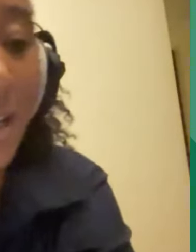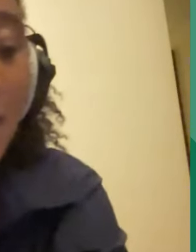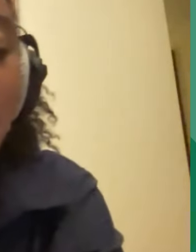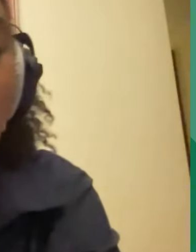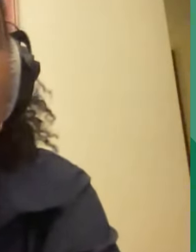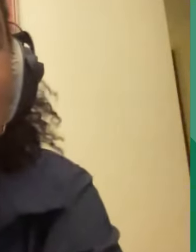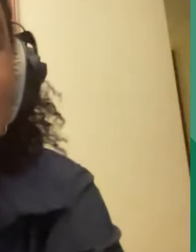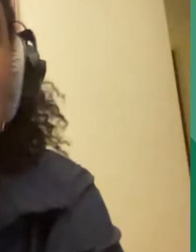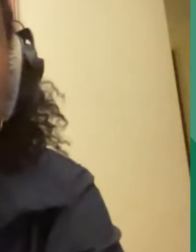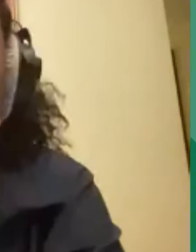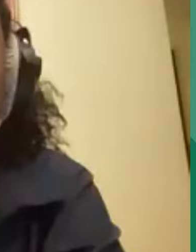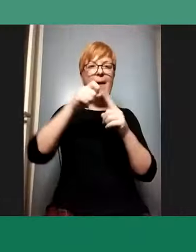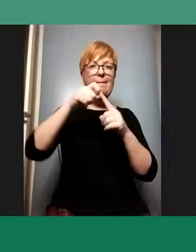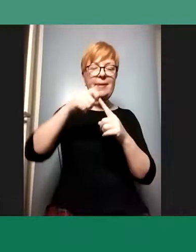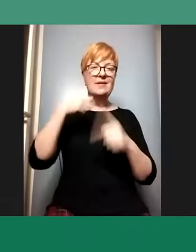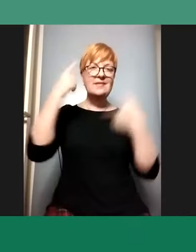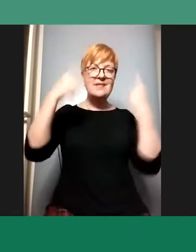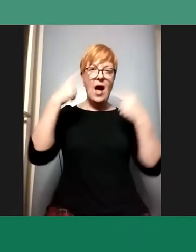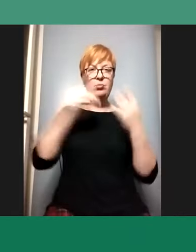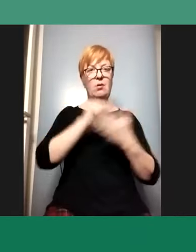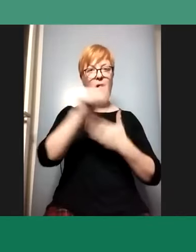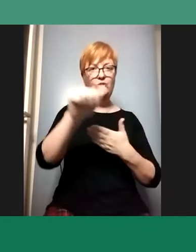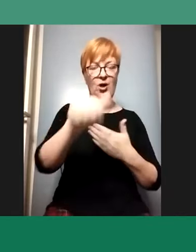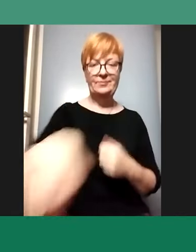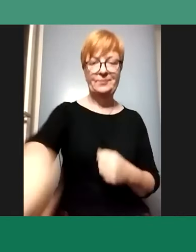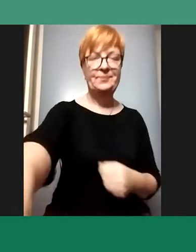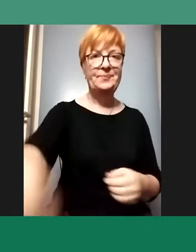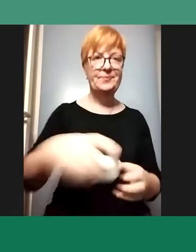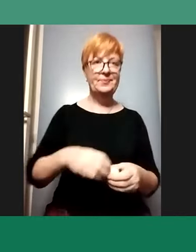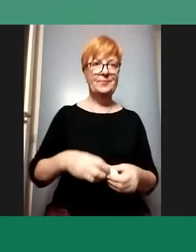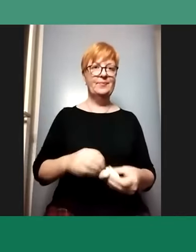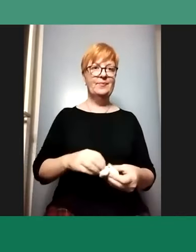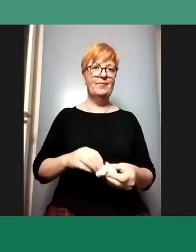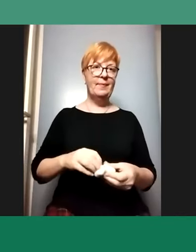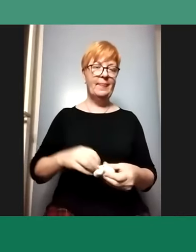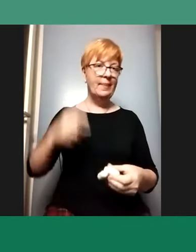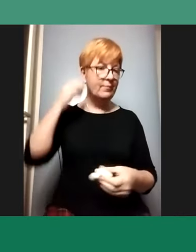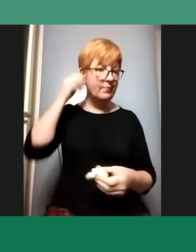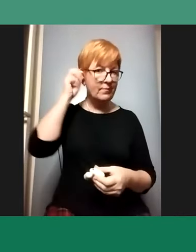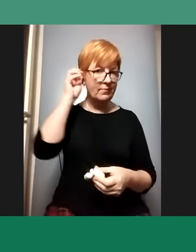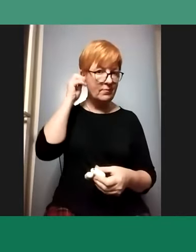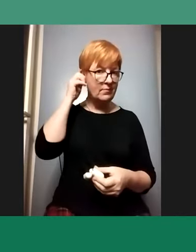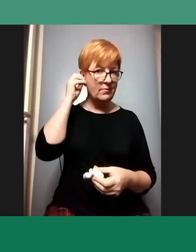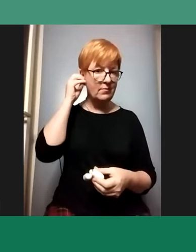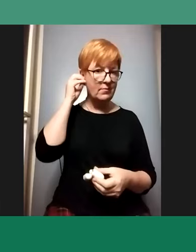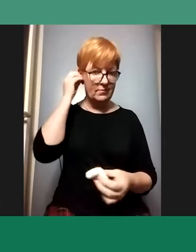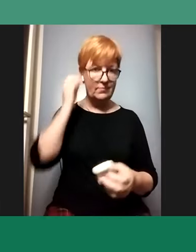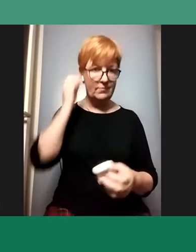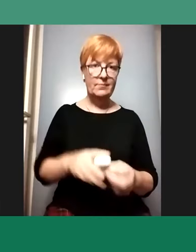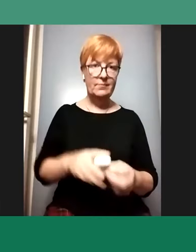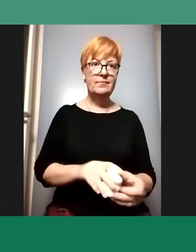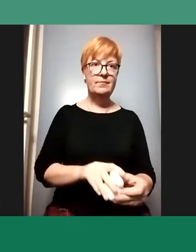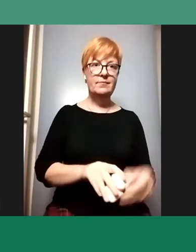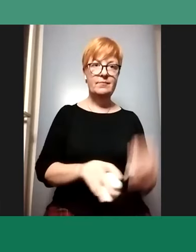culture in a modern day. Okay, so I'd like to welcome back Anthony Joseph, who's going to do another. Jamz, another.